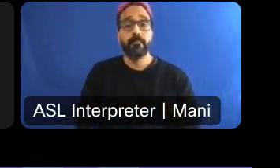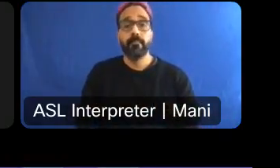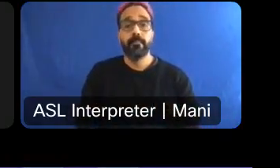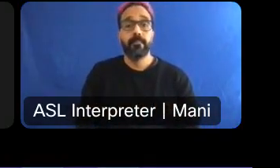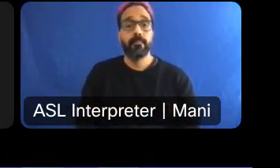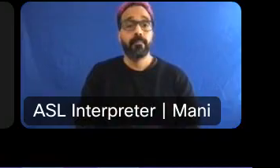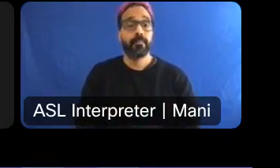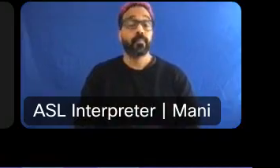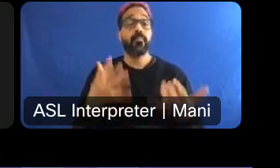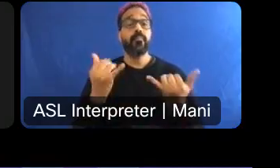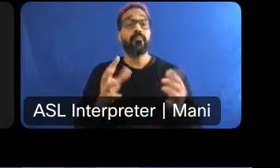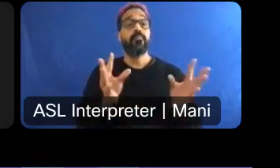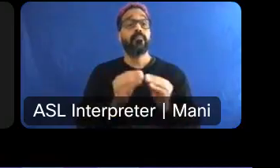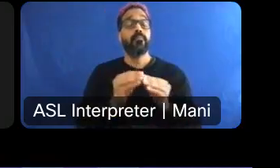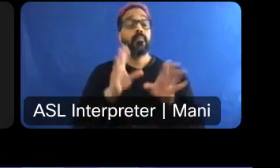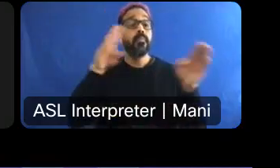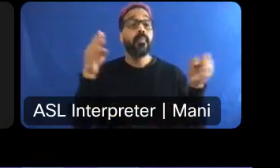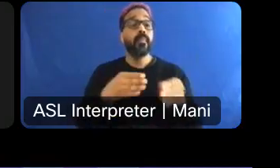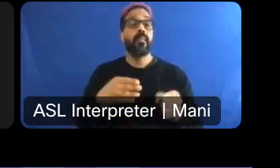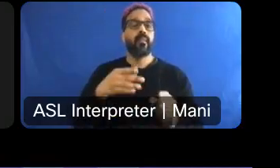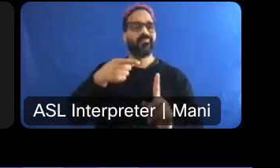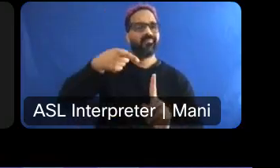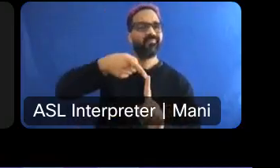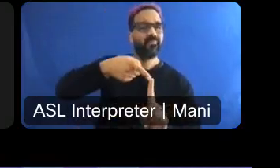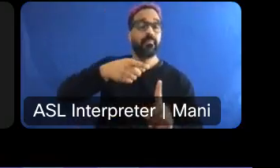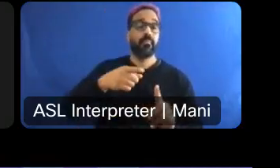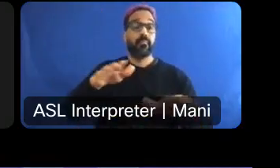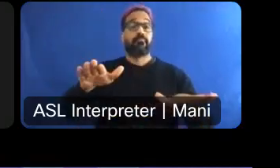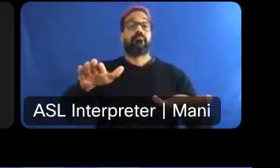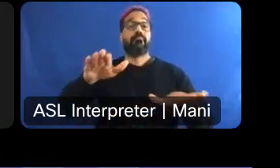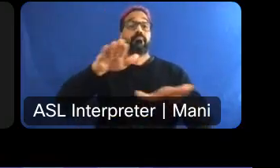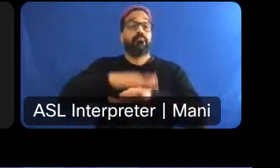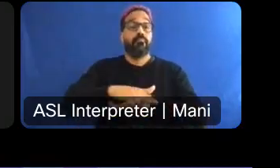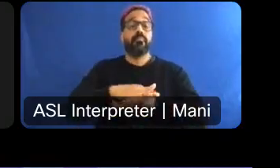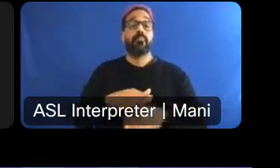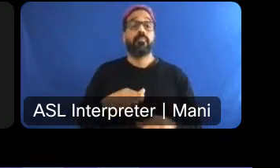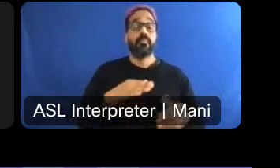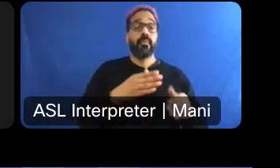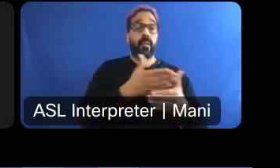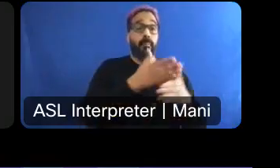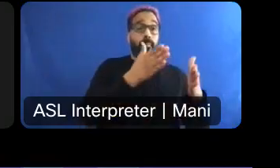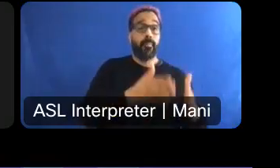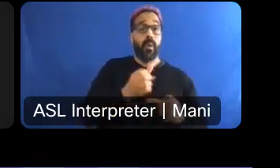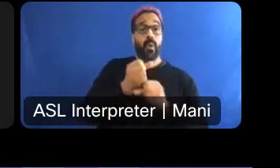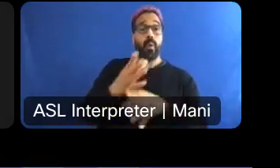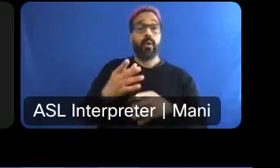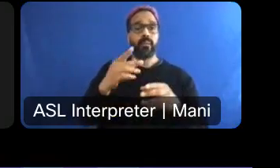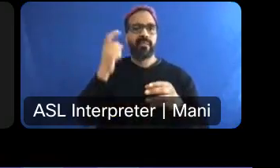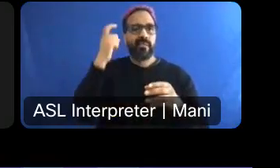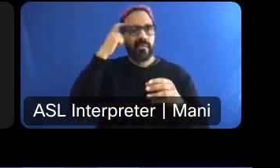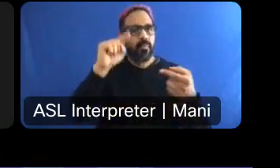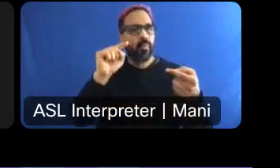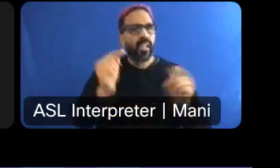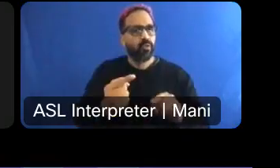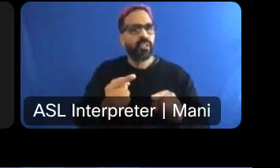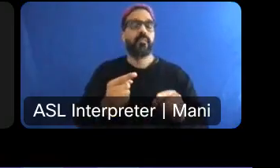Today's session is a focus on specifically the intersections of partner-inflicted brain injury and mental health. I